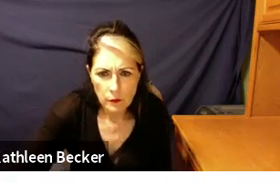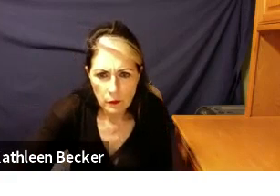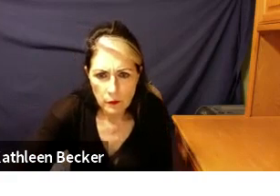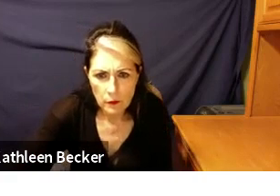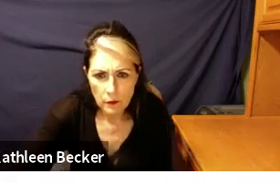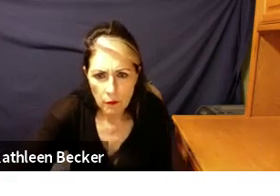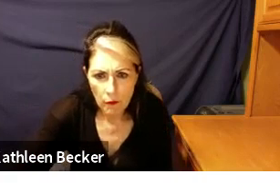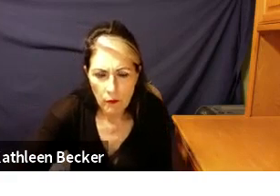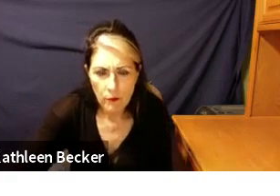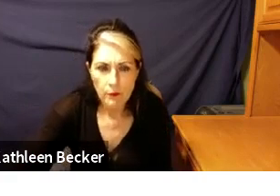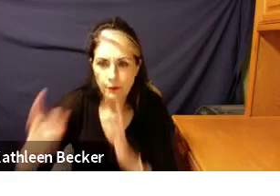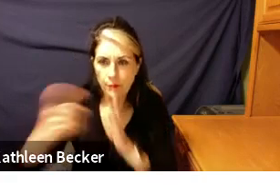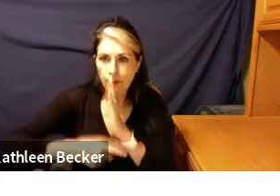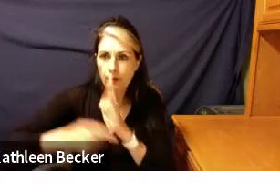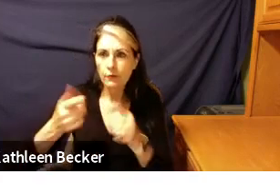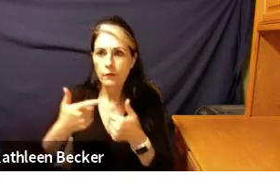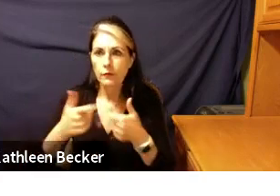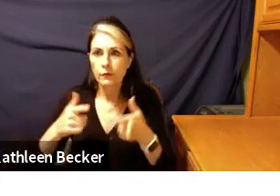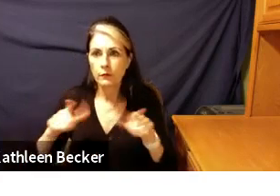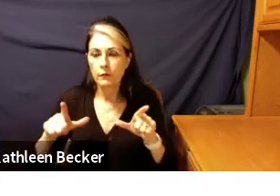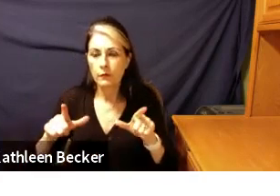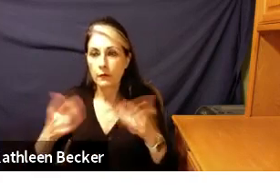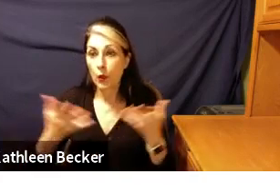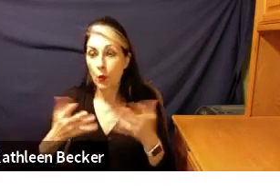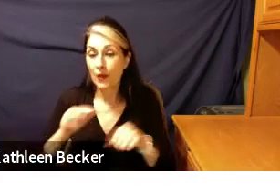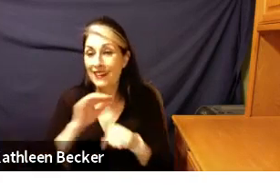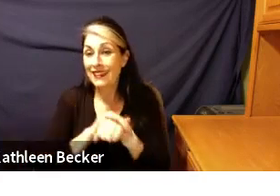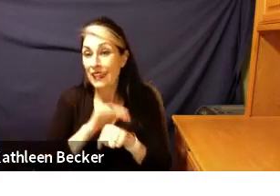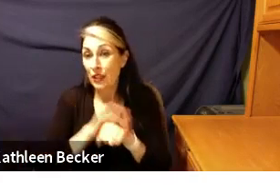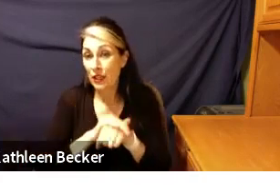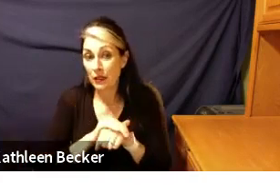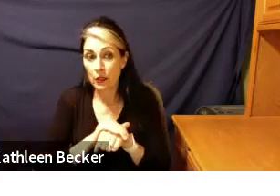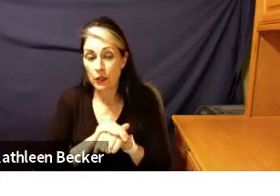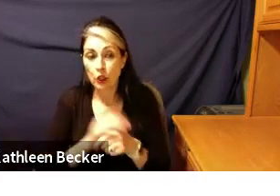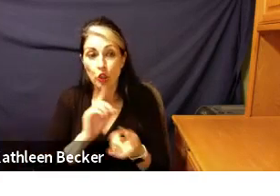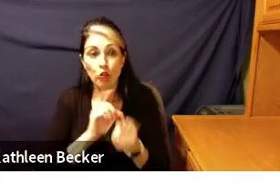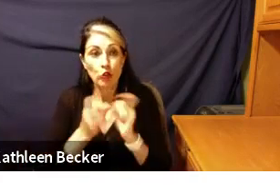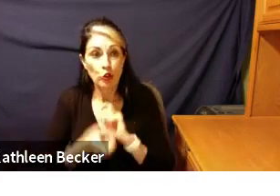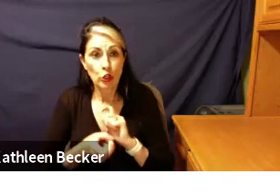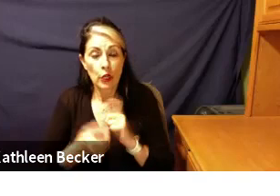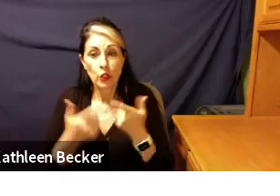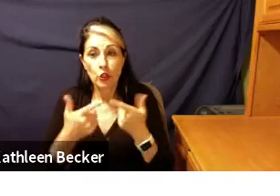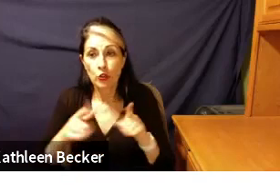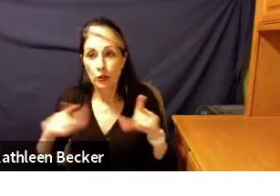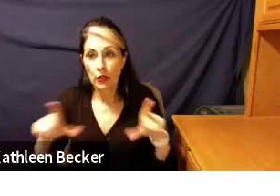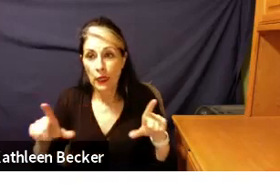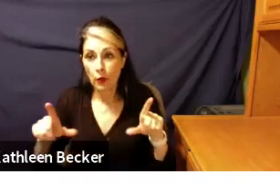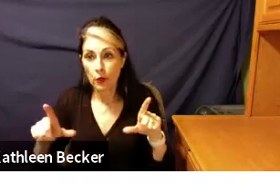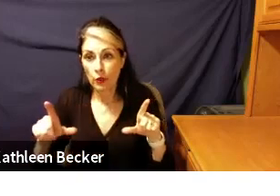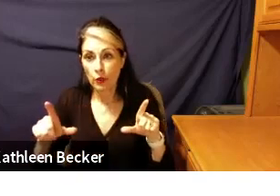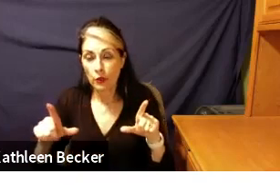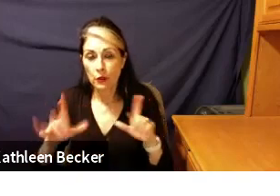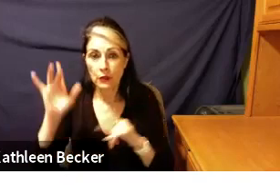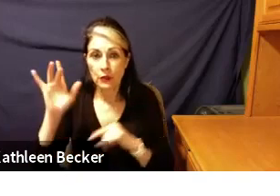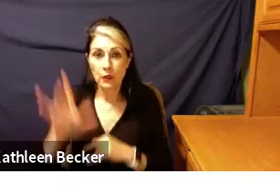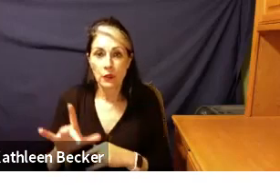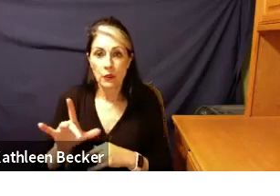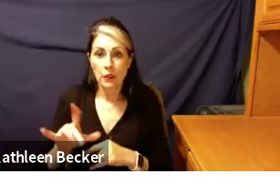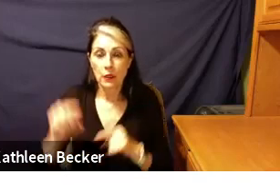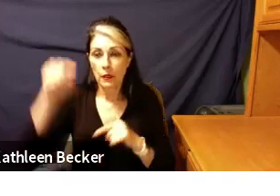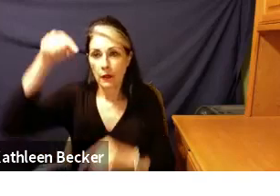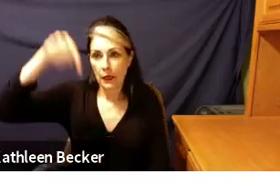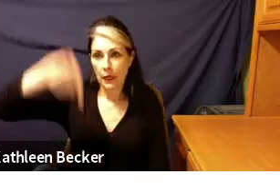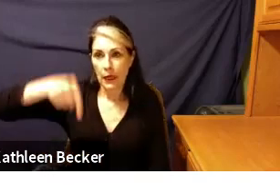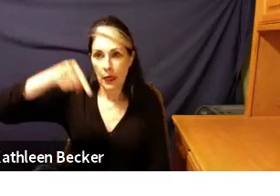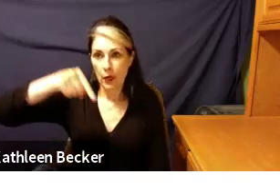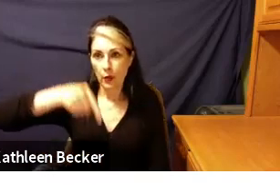The default language for tutors is English. To change the language of the tutor, click the arrow down